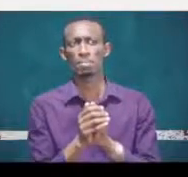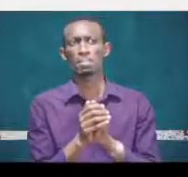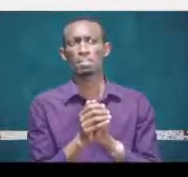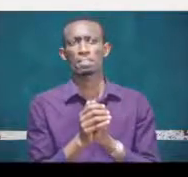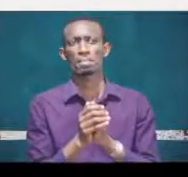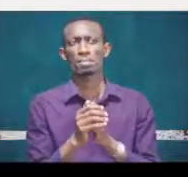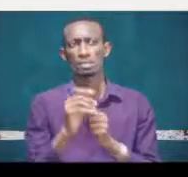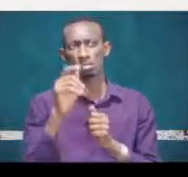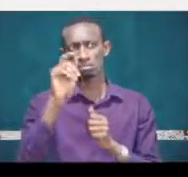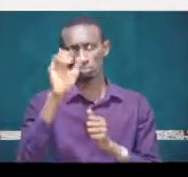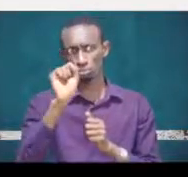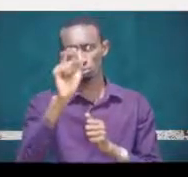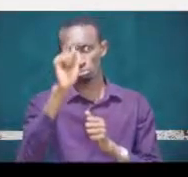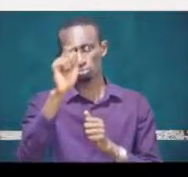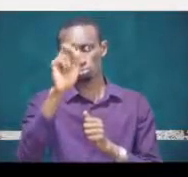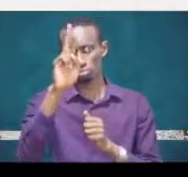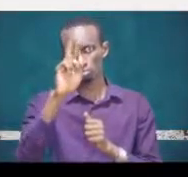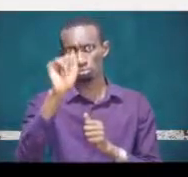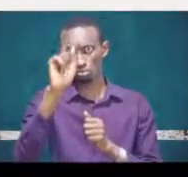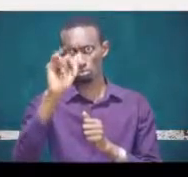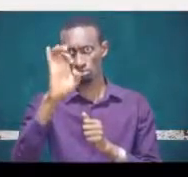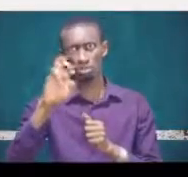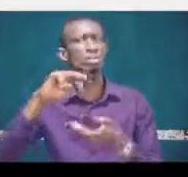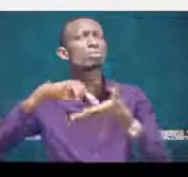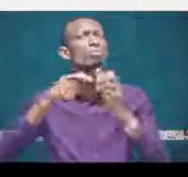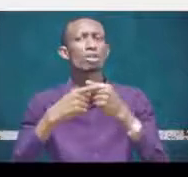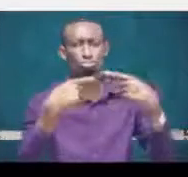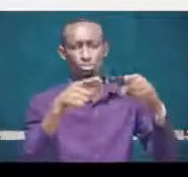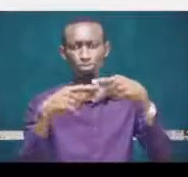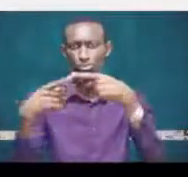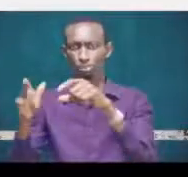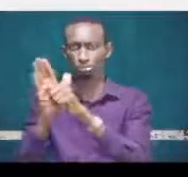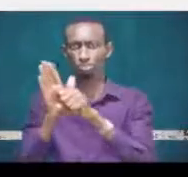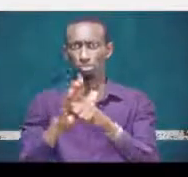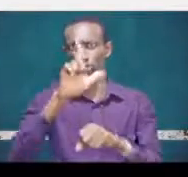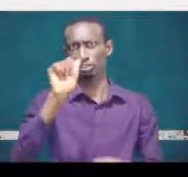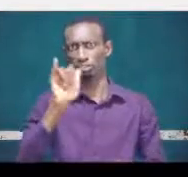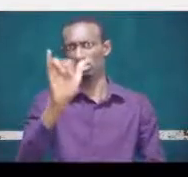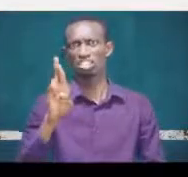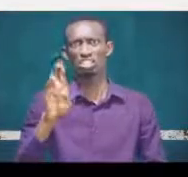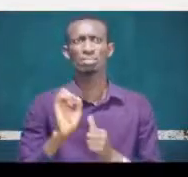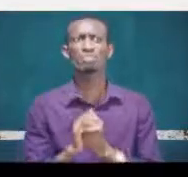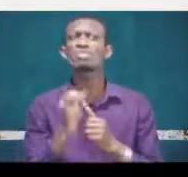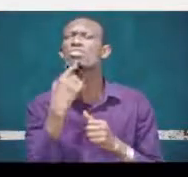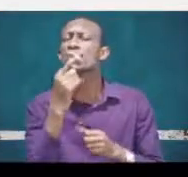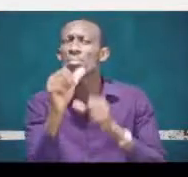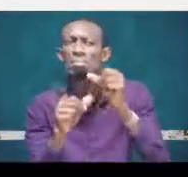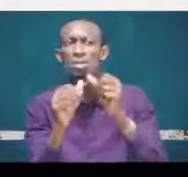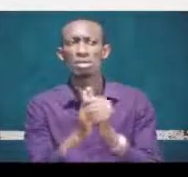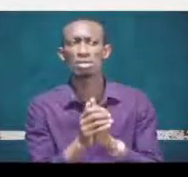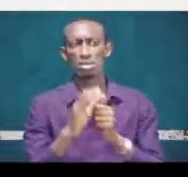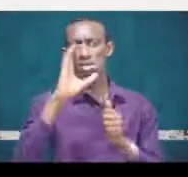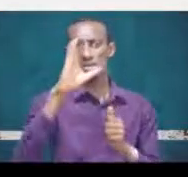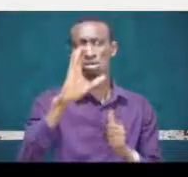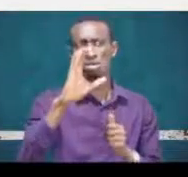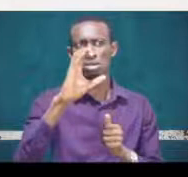we mean multiple layers. When we talk about columnar, we mean